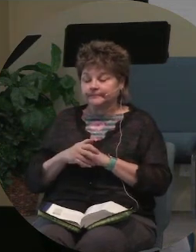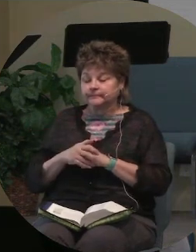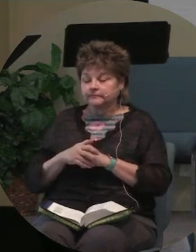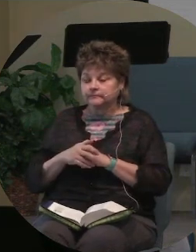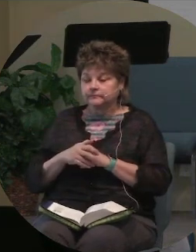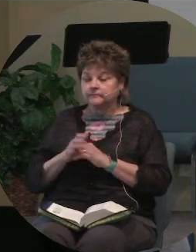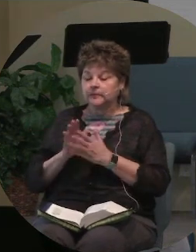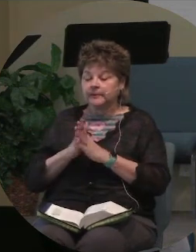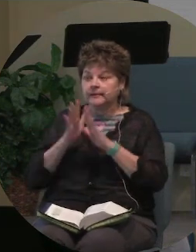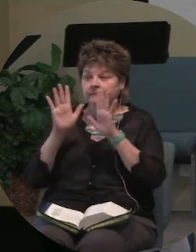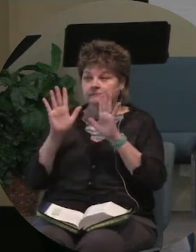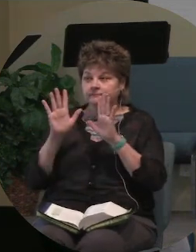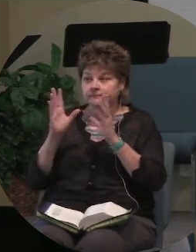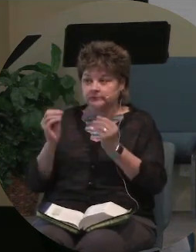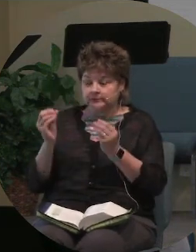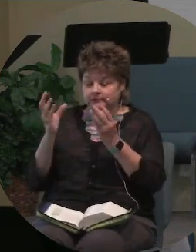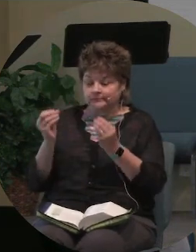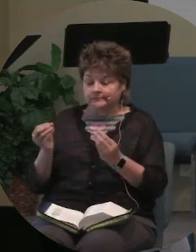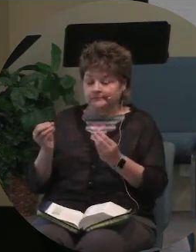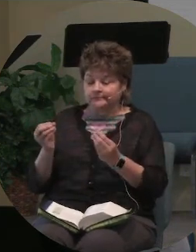to be gentle,